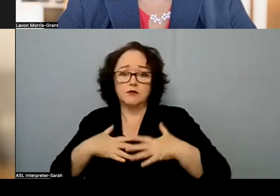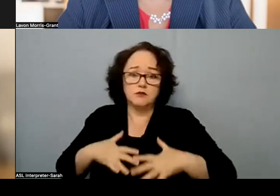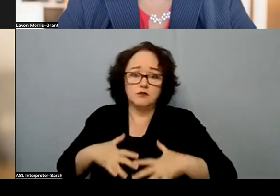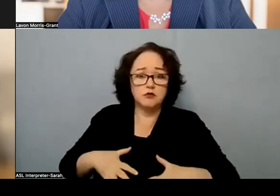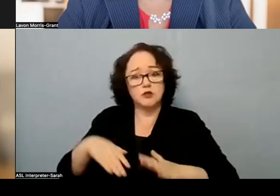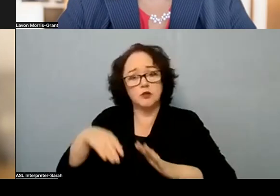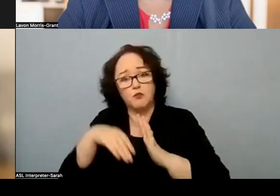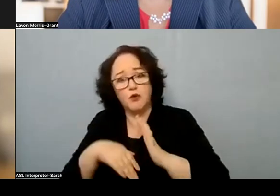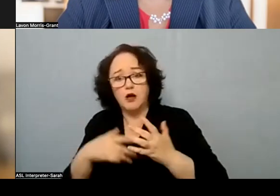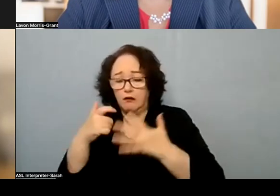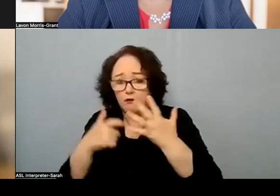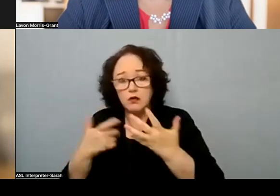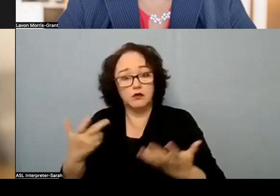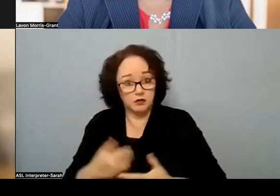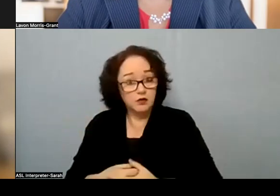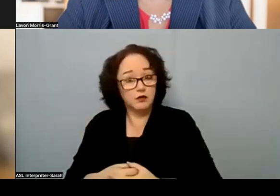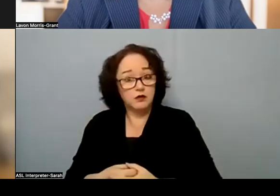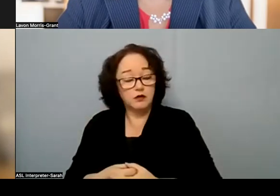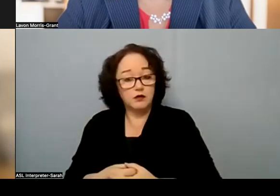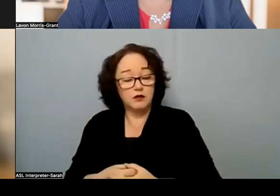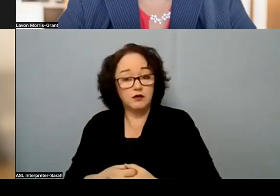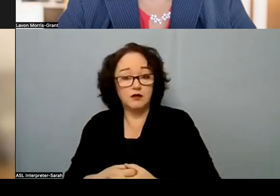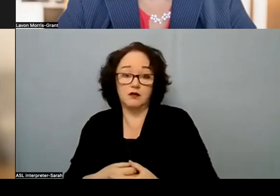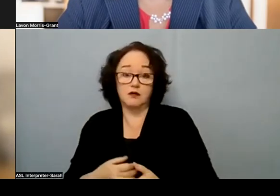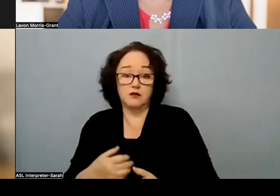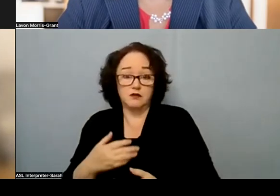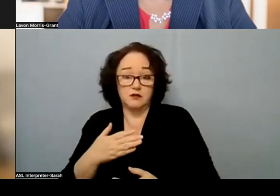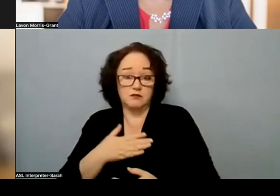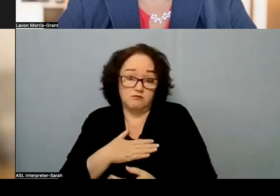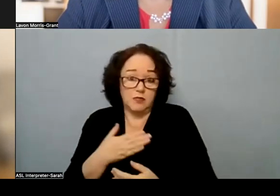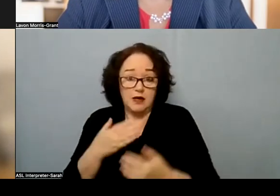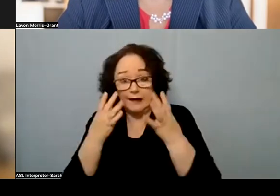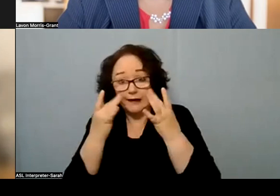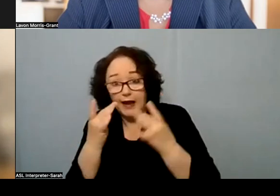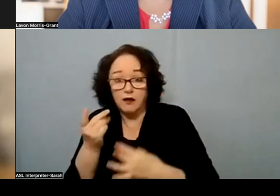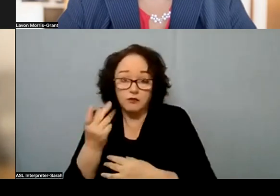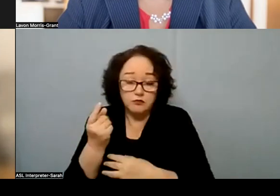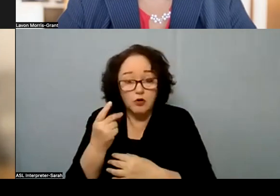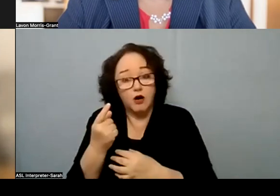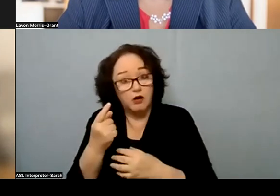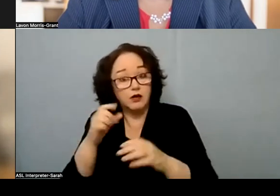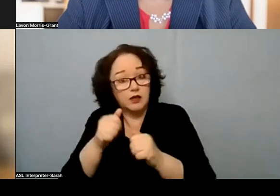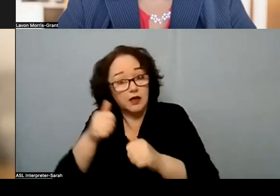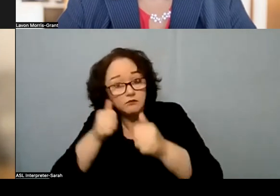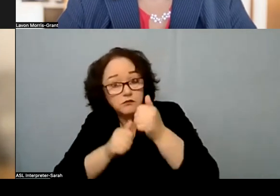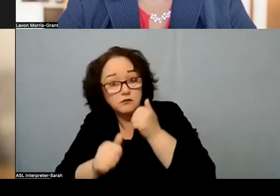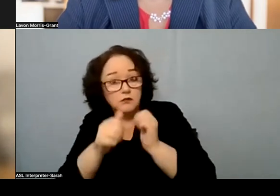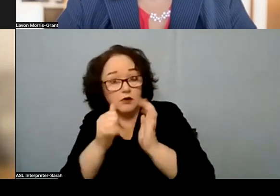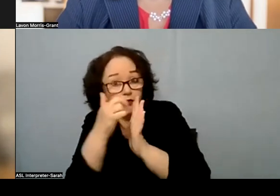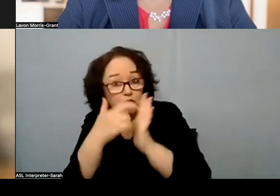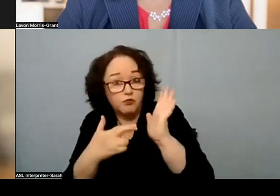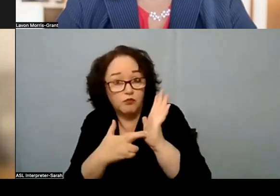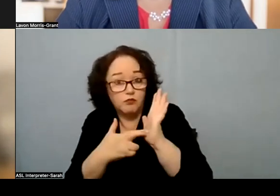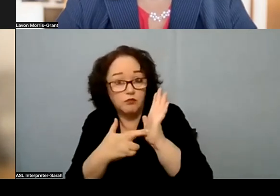my furry family member in my household under that guideline. If we can't do that